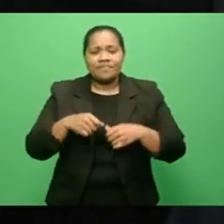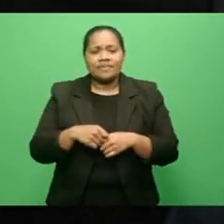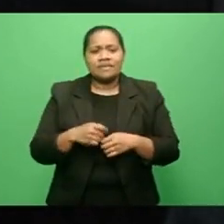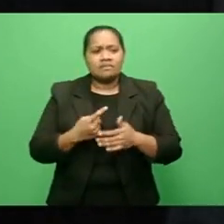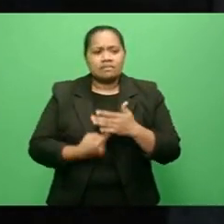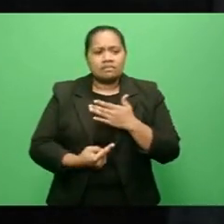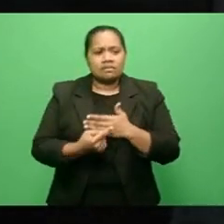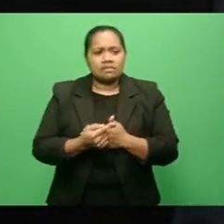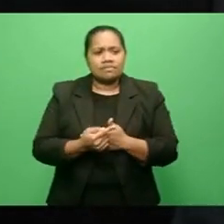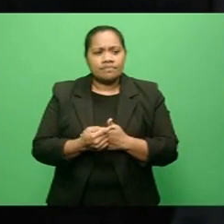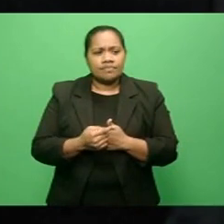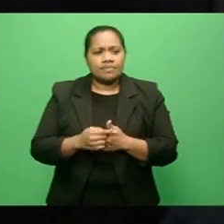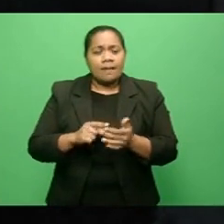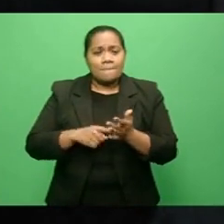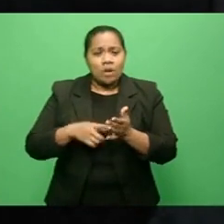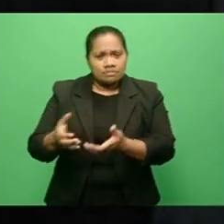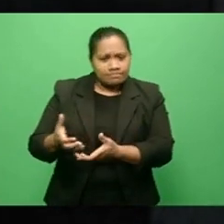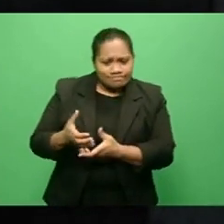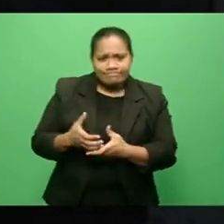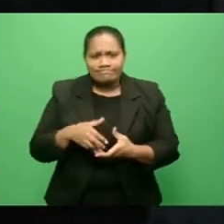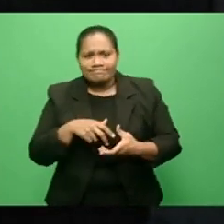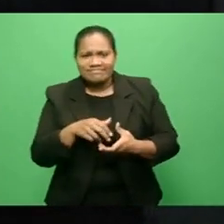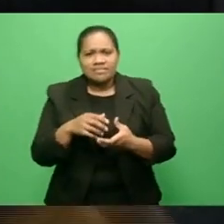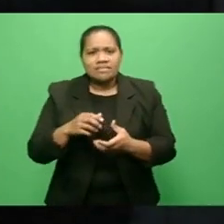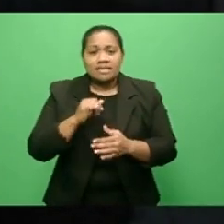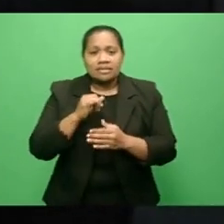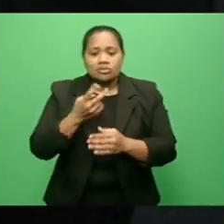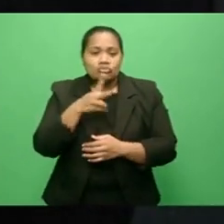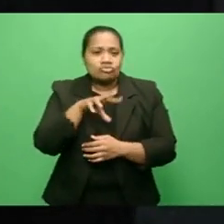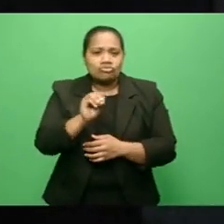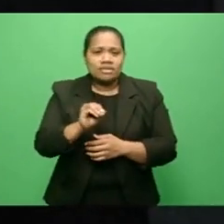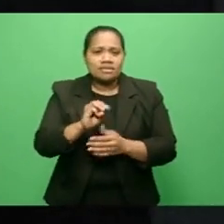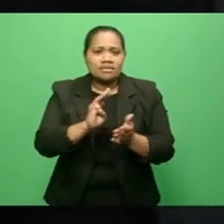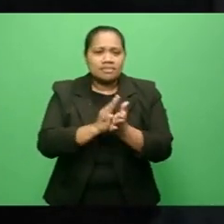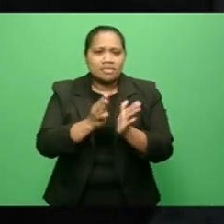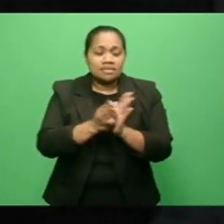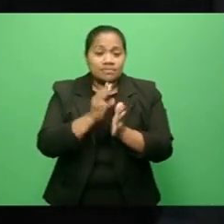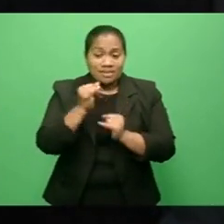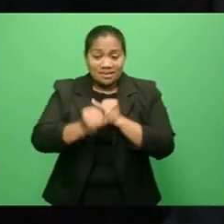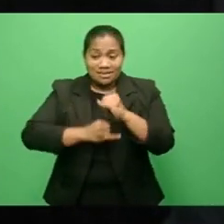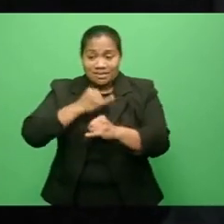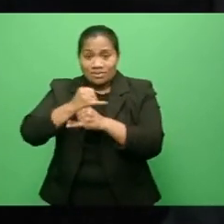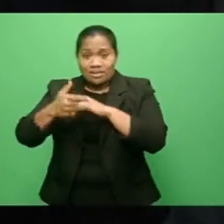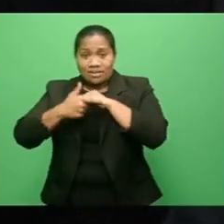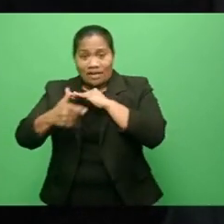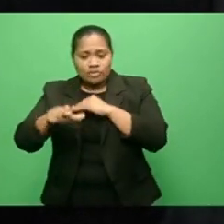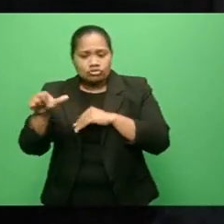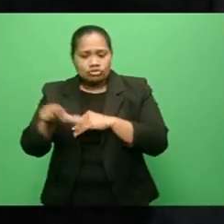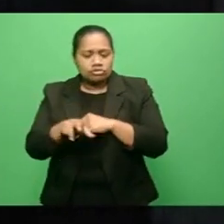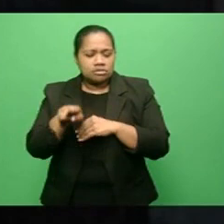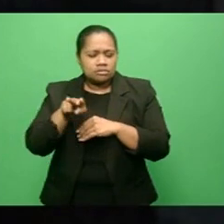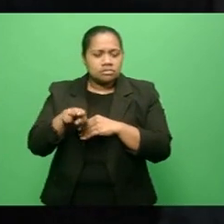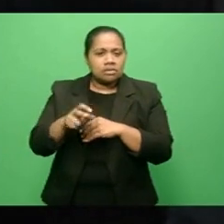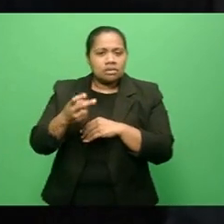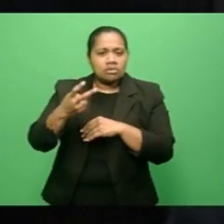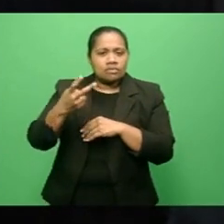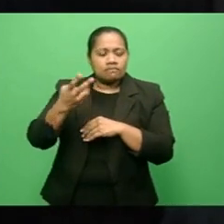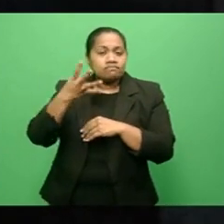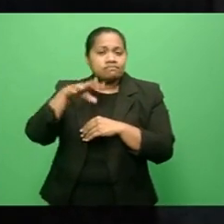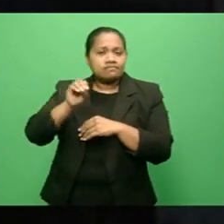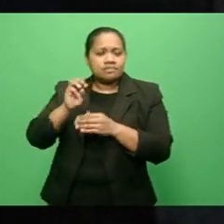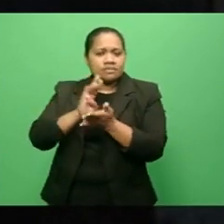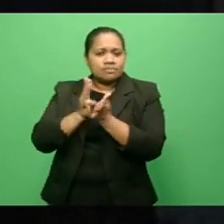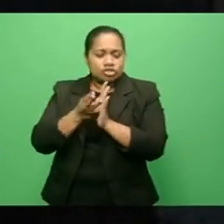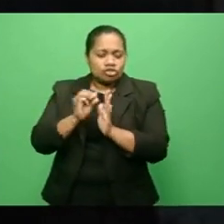just around 20 minutes. Saying at international level, we should be looking at 40 minutes. So he has identified the work-on